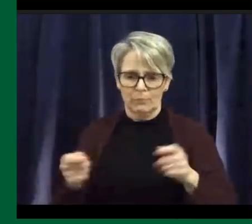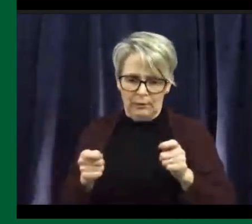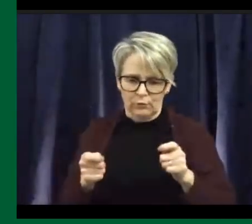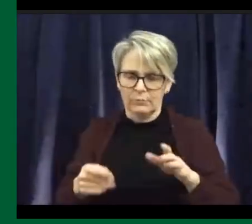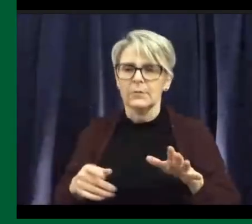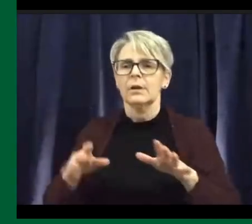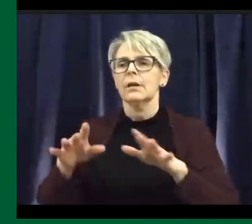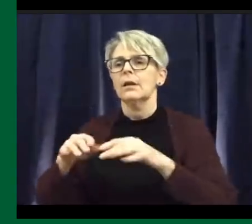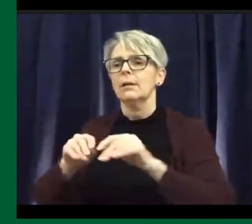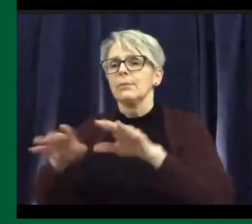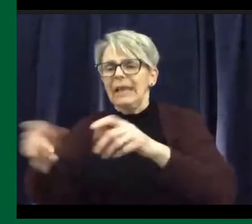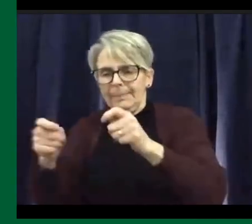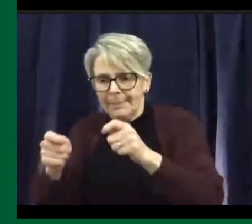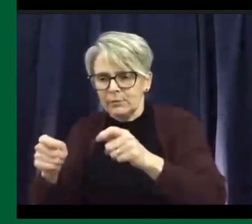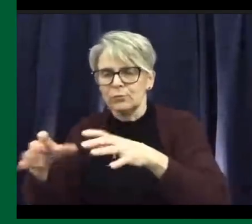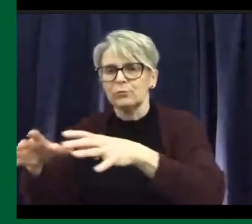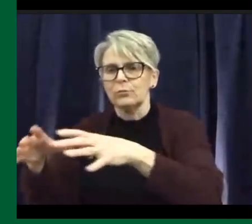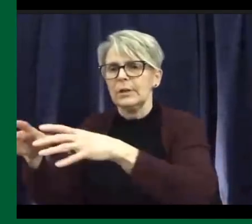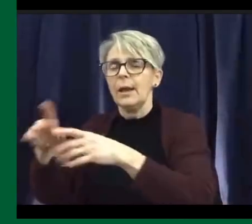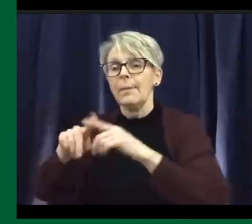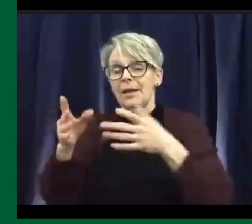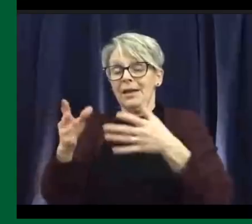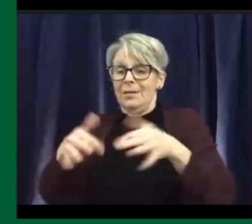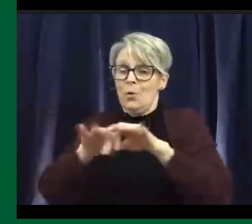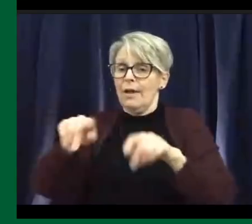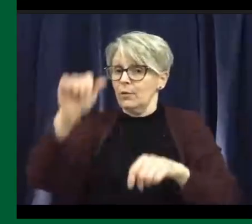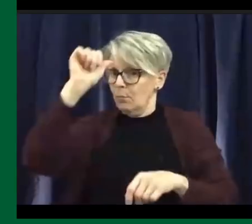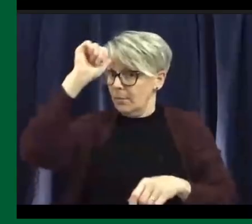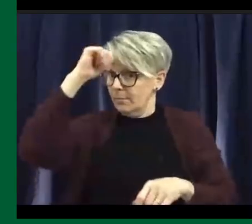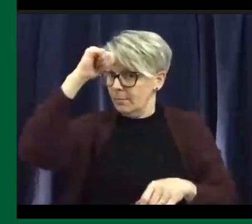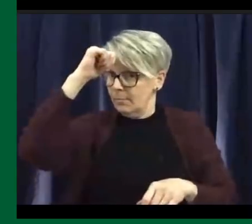to keep in mind is that